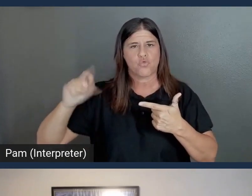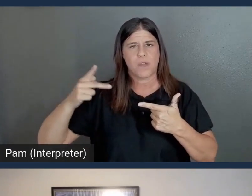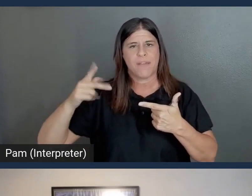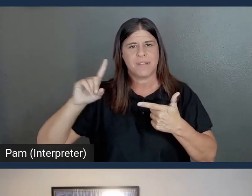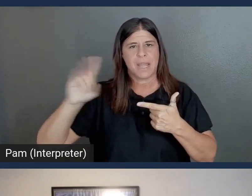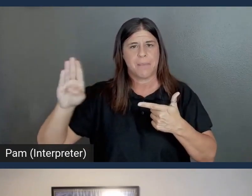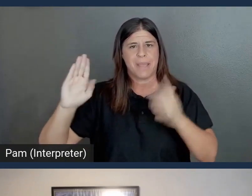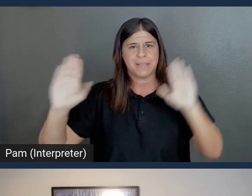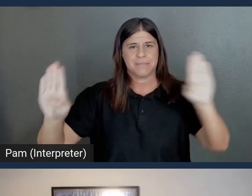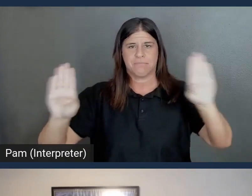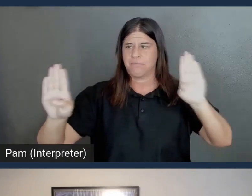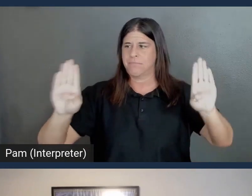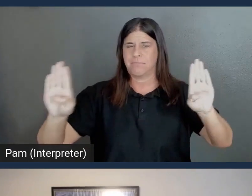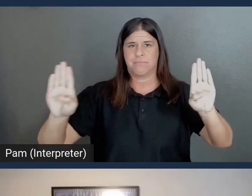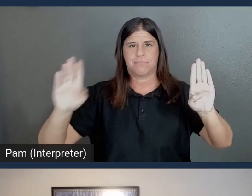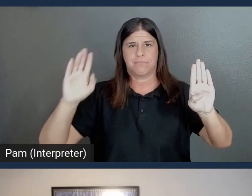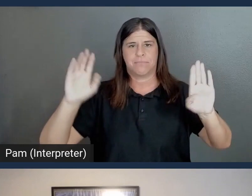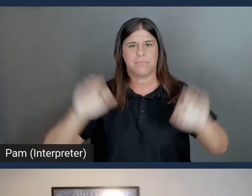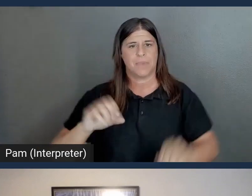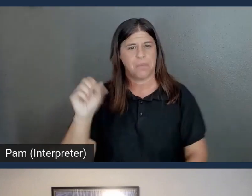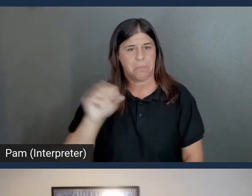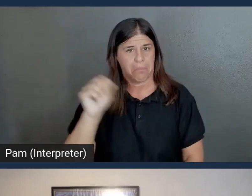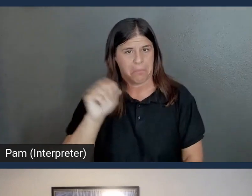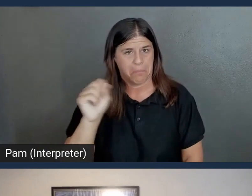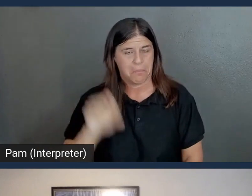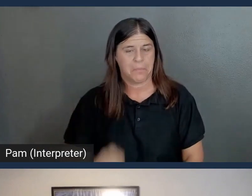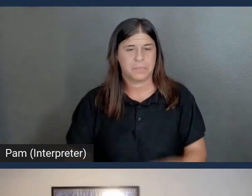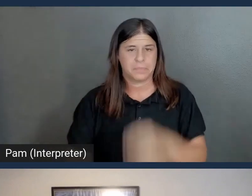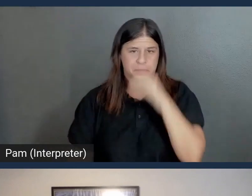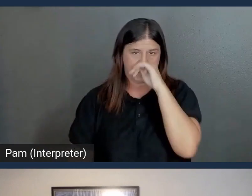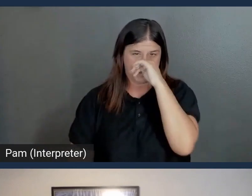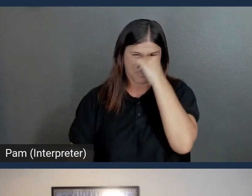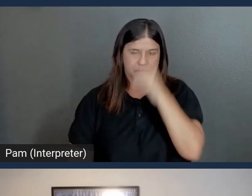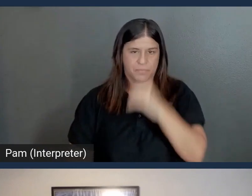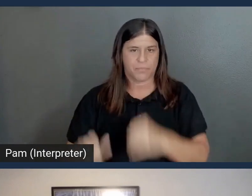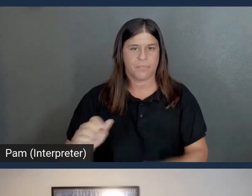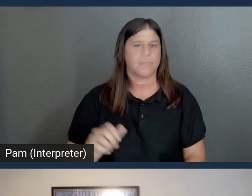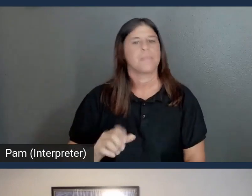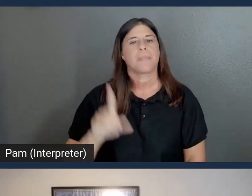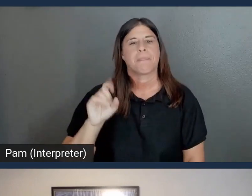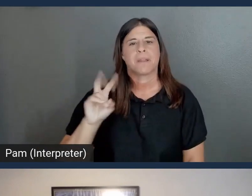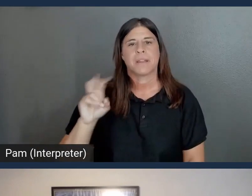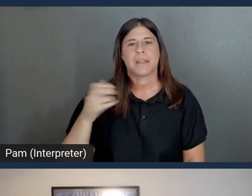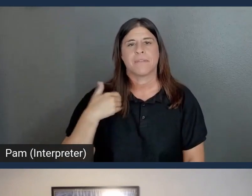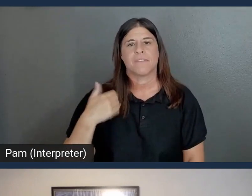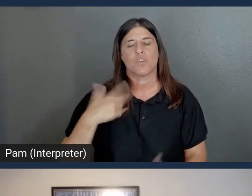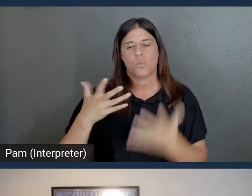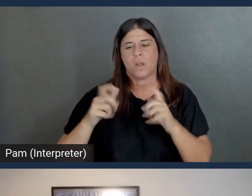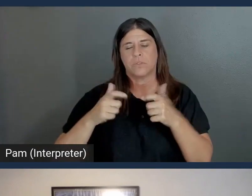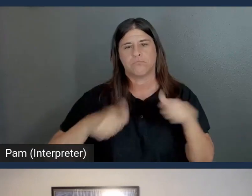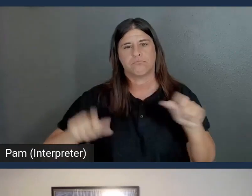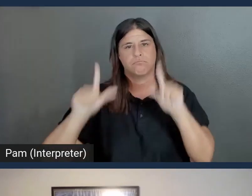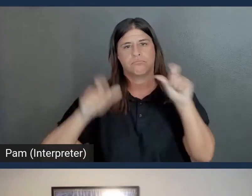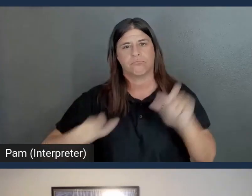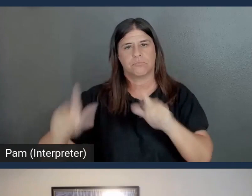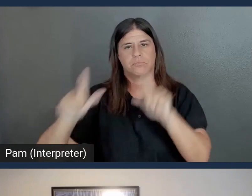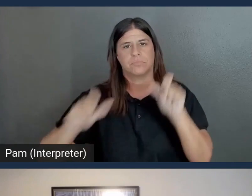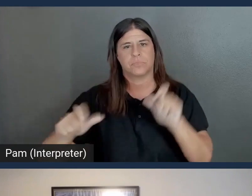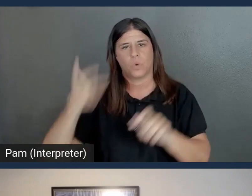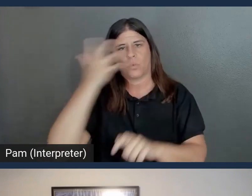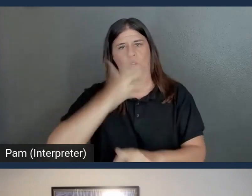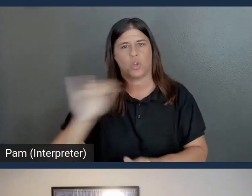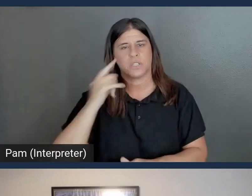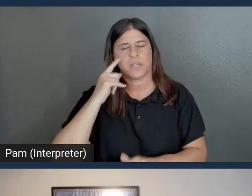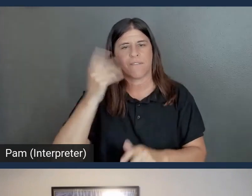looks? Yeah. If we want to flip to some of these slides, I can show you what these kind of look like for a really common